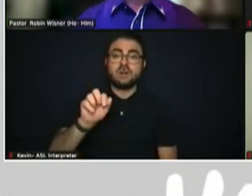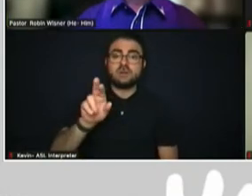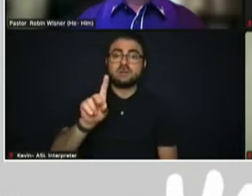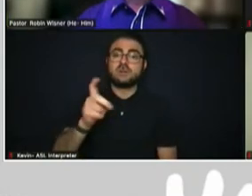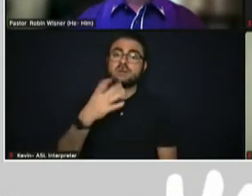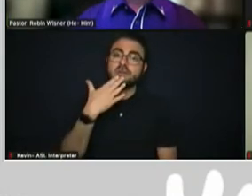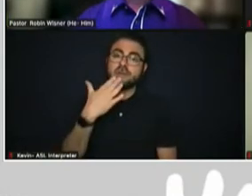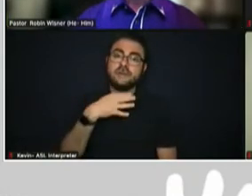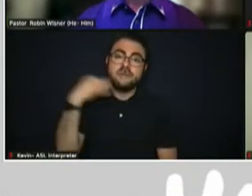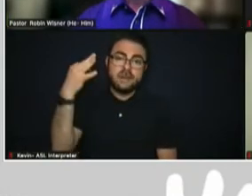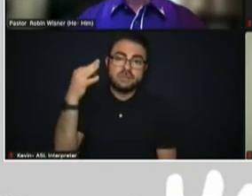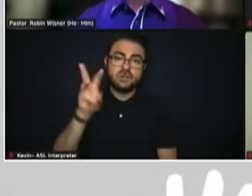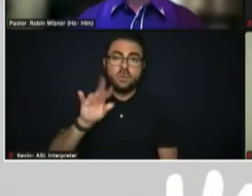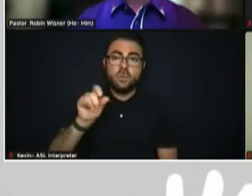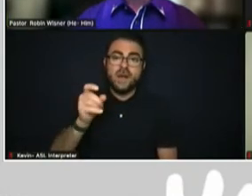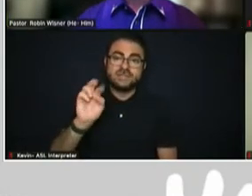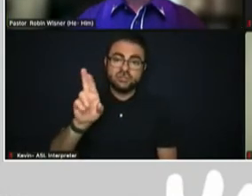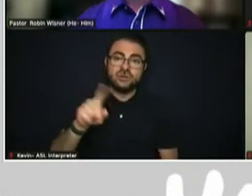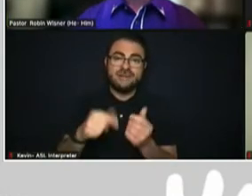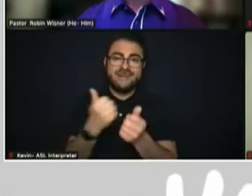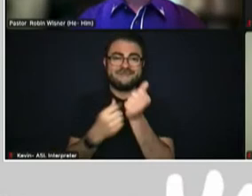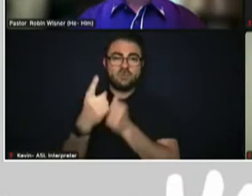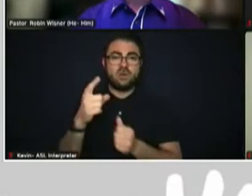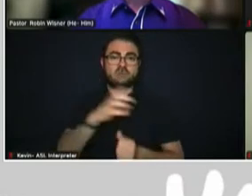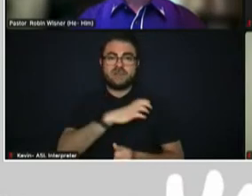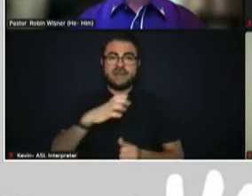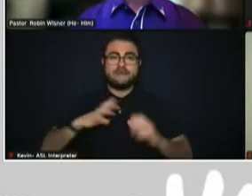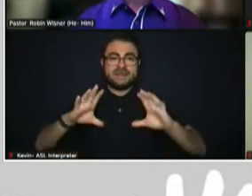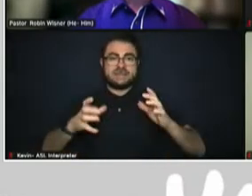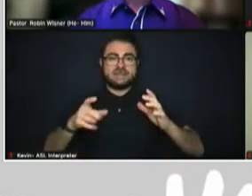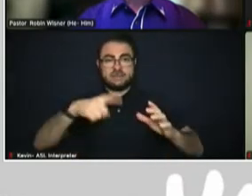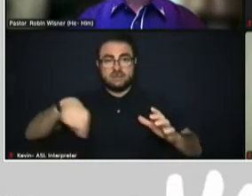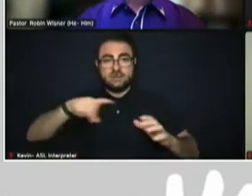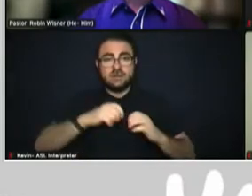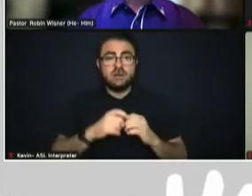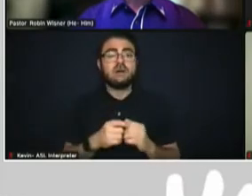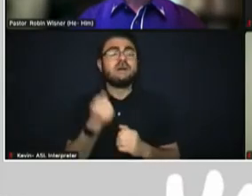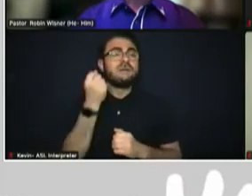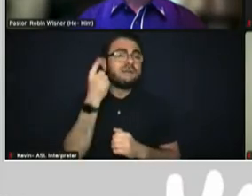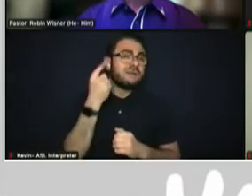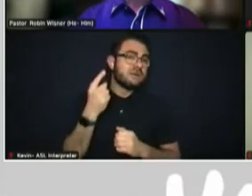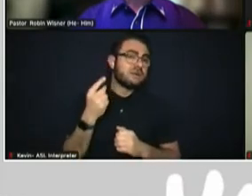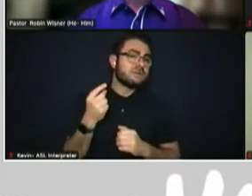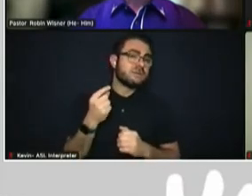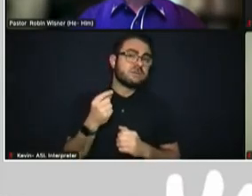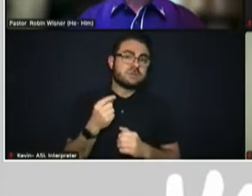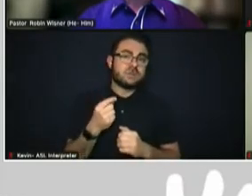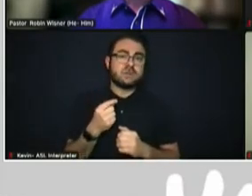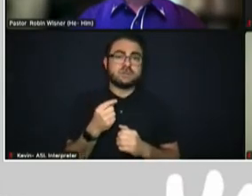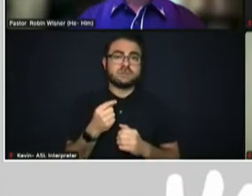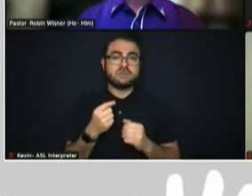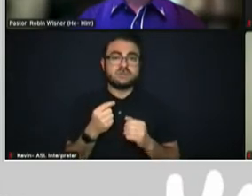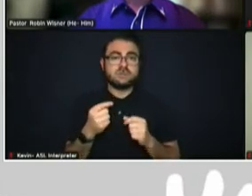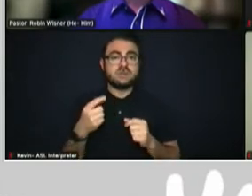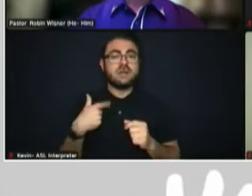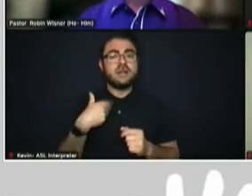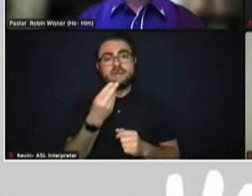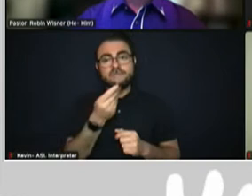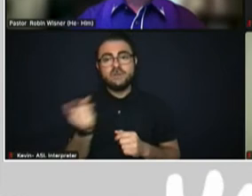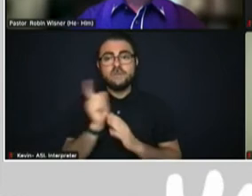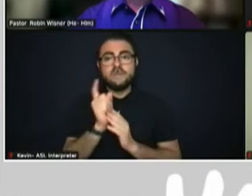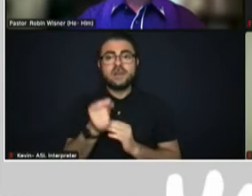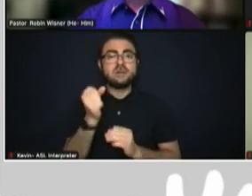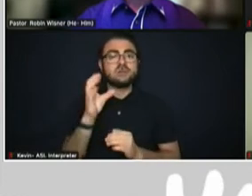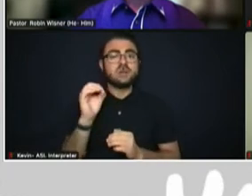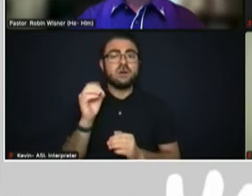thanks to everyone on the committee. I want to just take a few moments so that Dr. Haynes has plenty of time